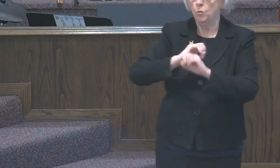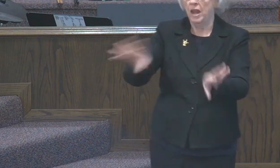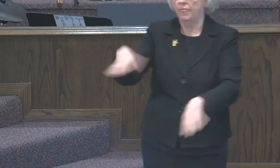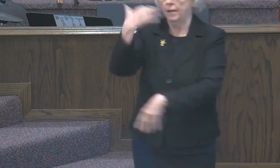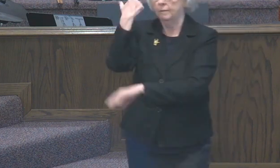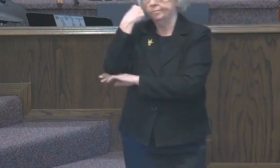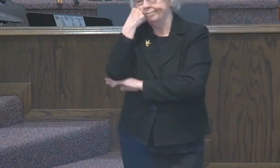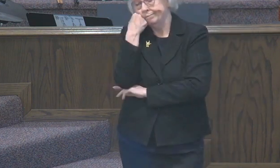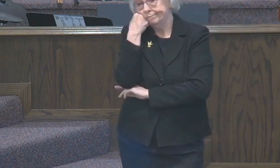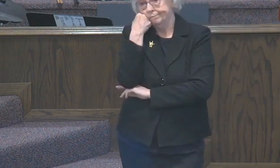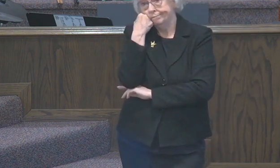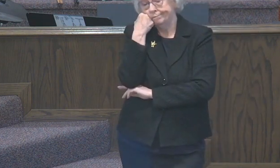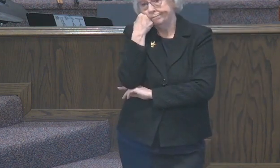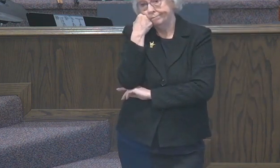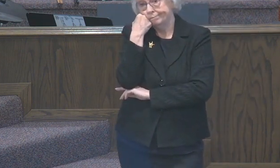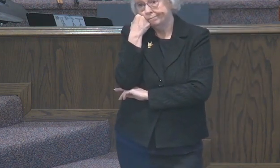See how easy that is?